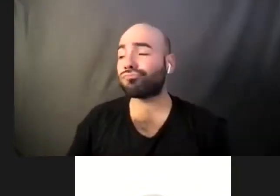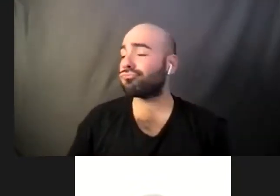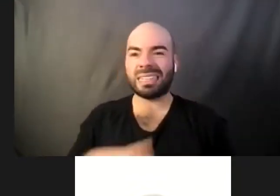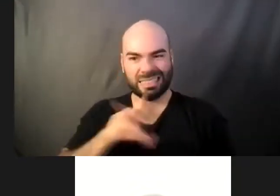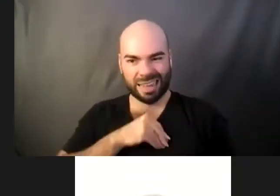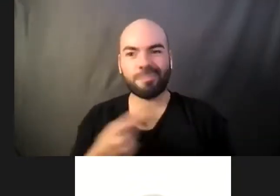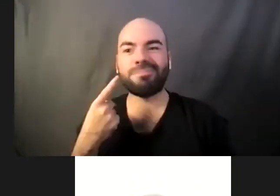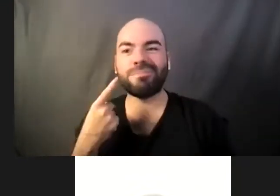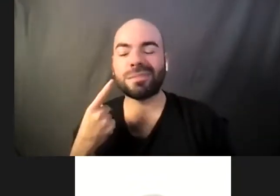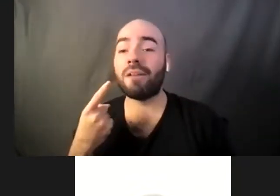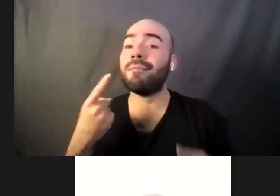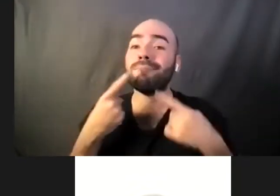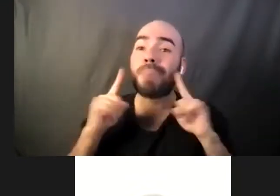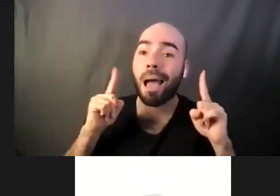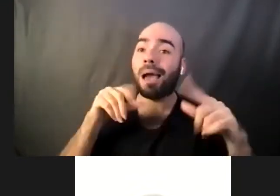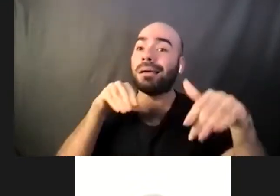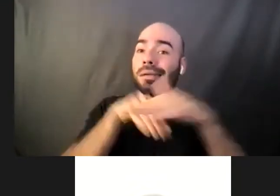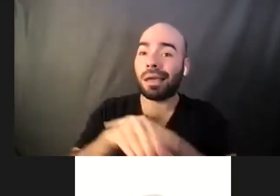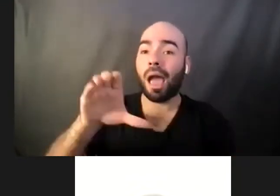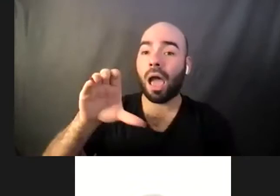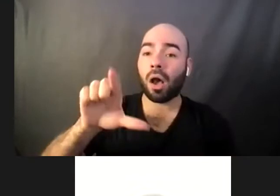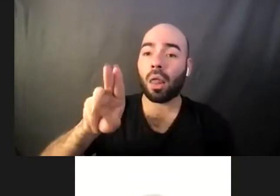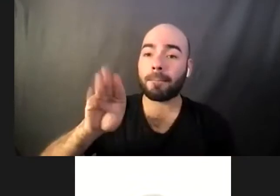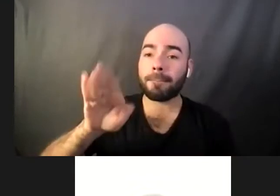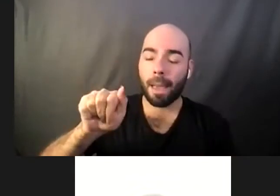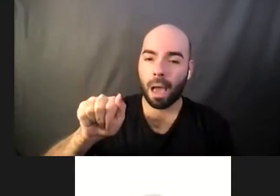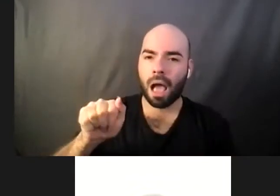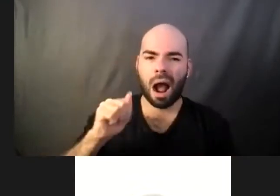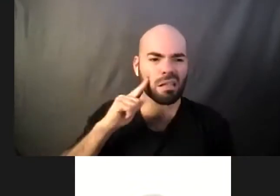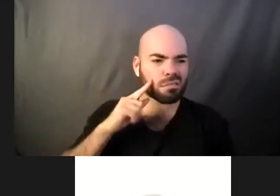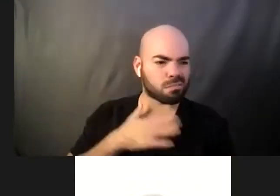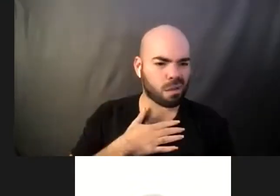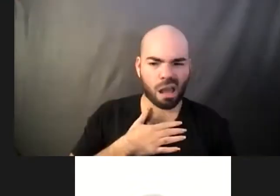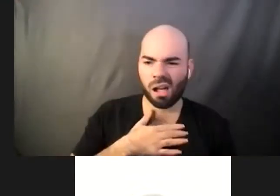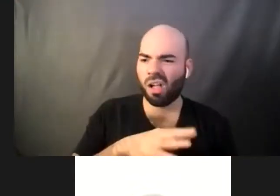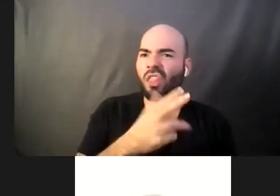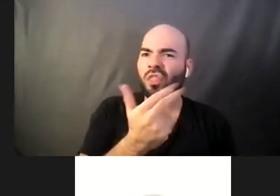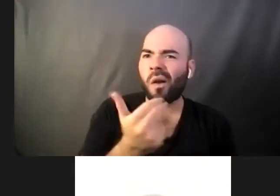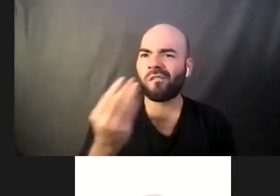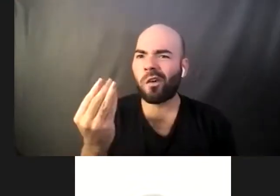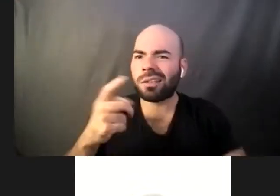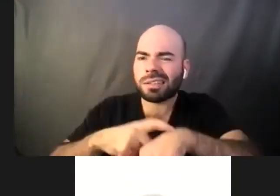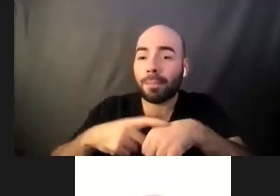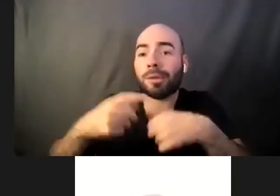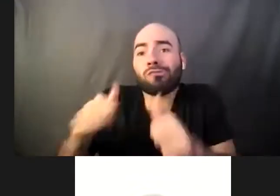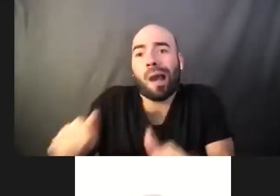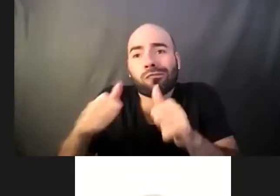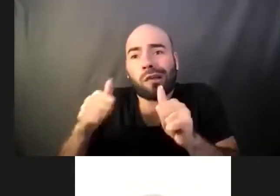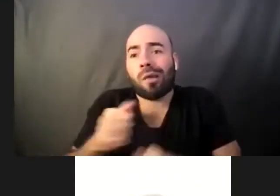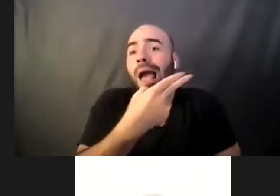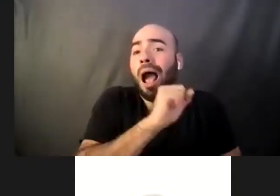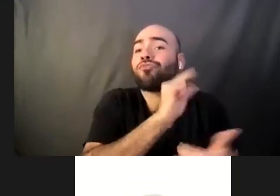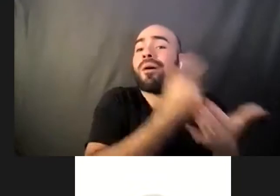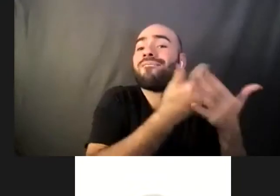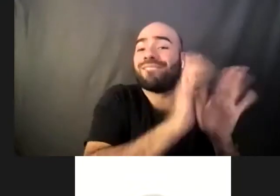when I got to Columbia, you know, Columbia was probably my 13th, 14th time trying to go to college after graduating from high school.